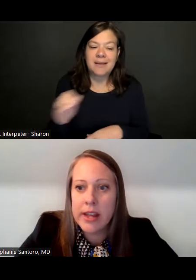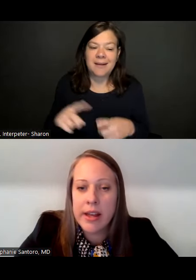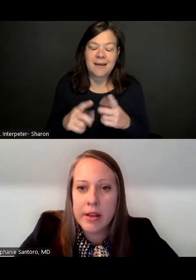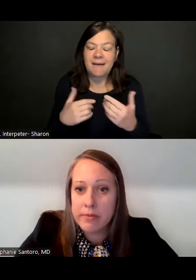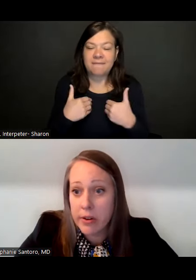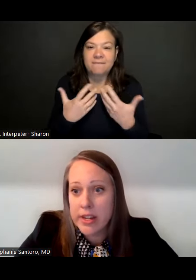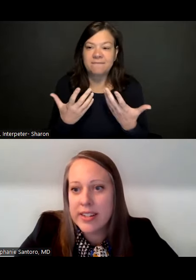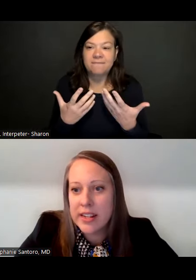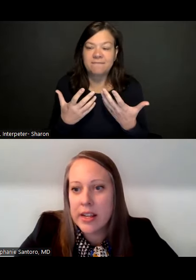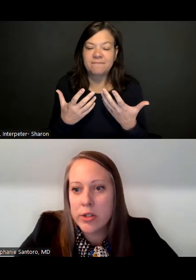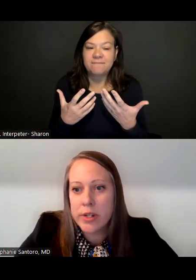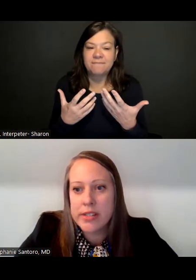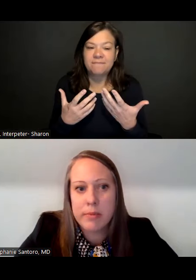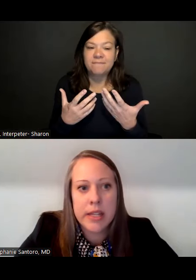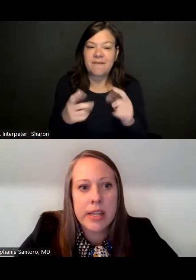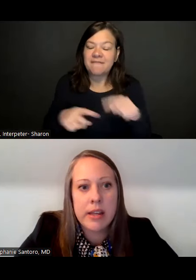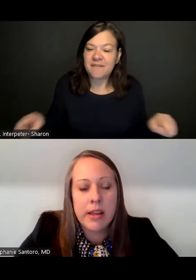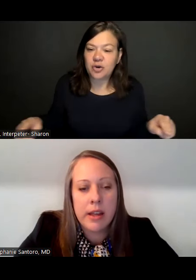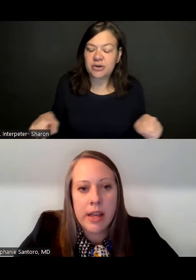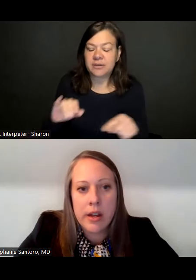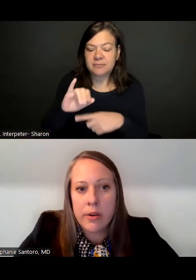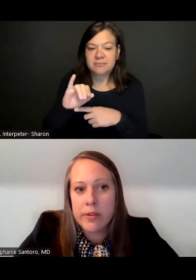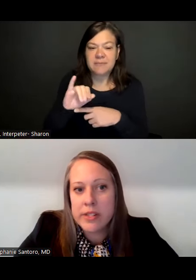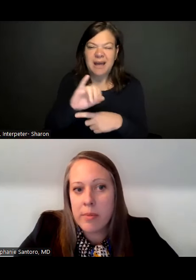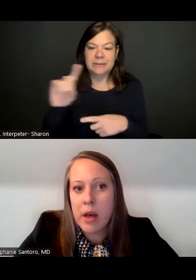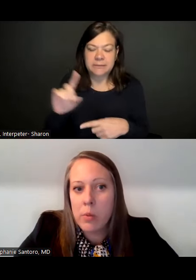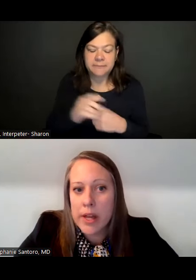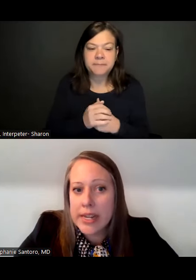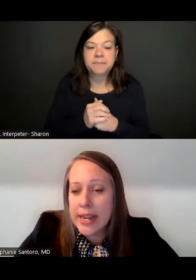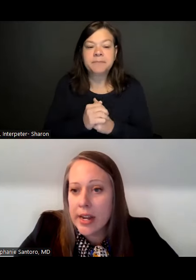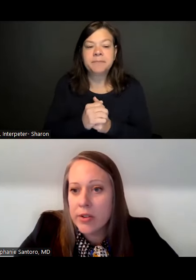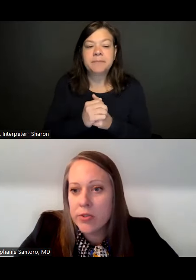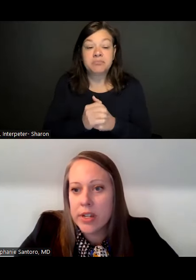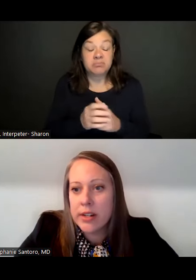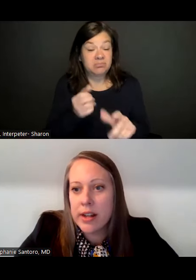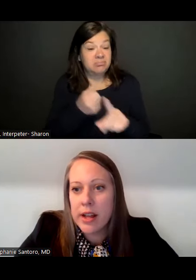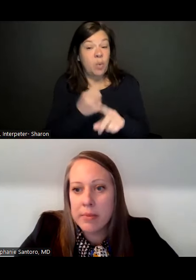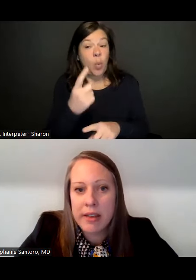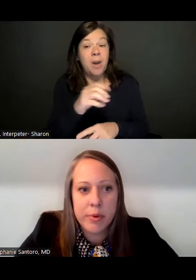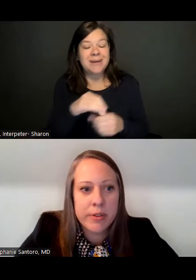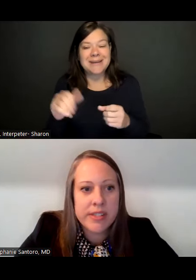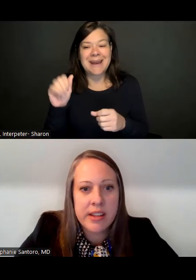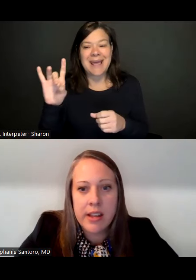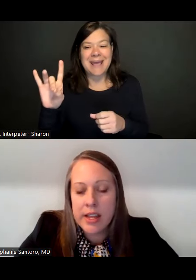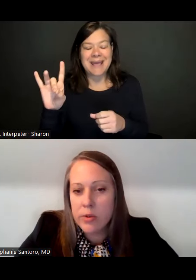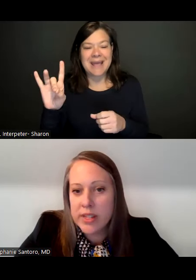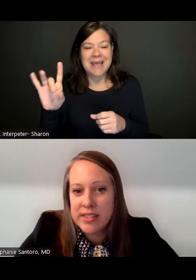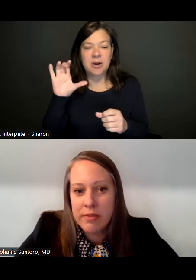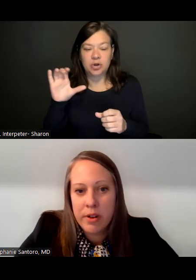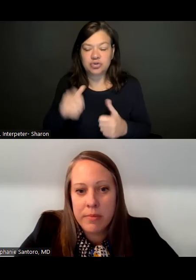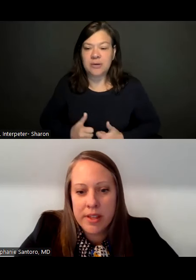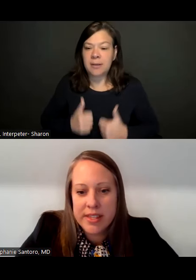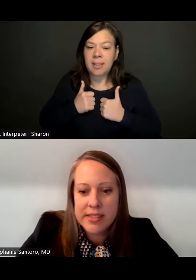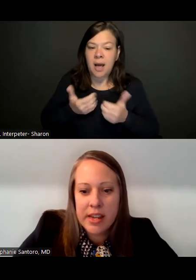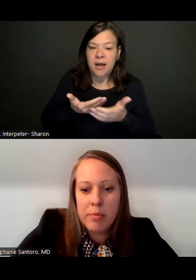very varied intellectual disability. It occurs in about 1 in 800 live births. And you can